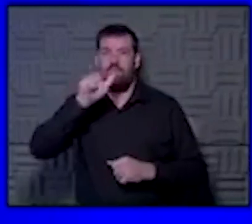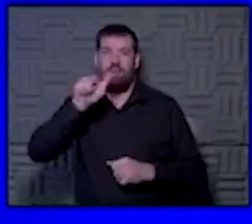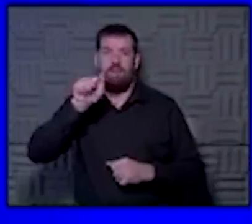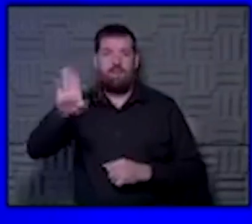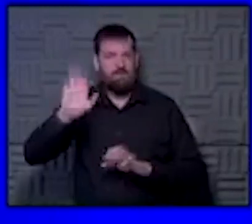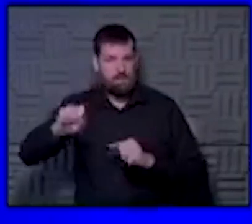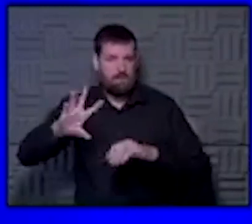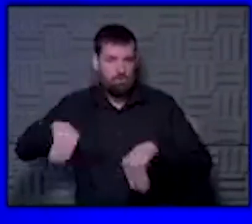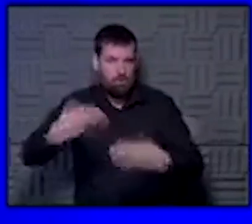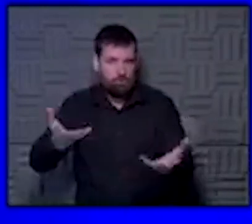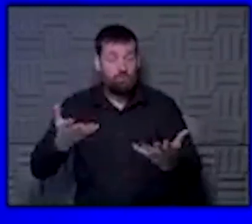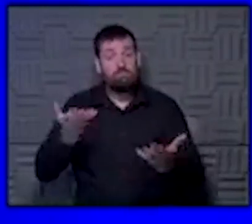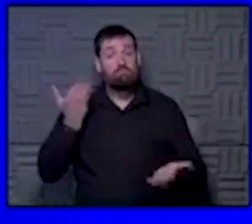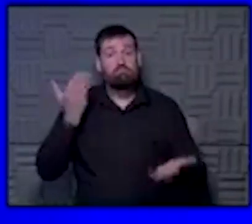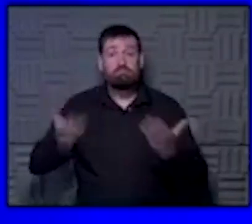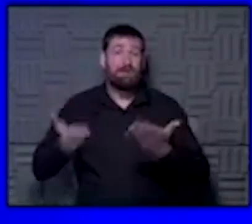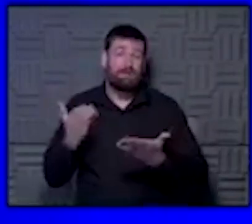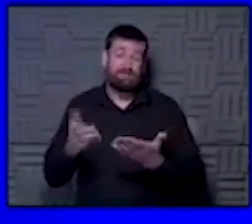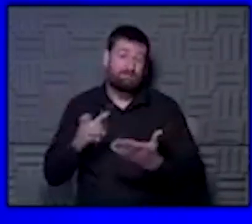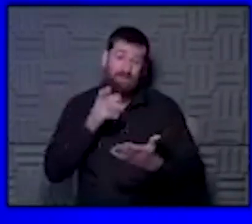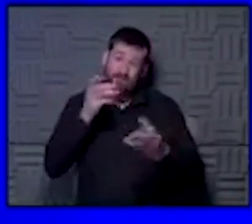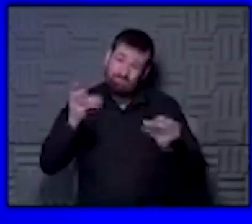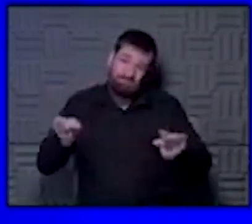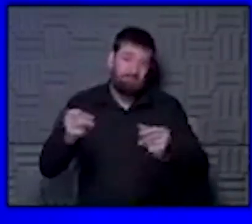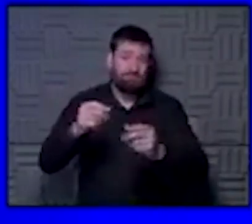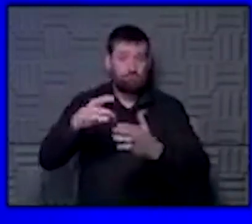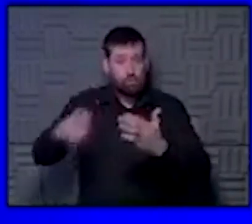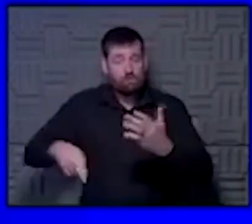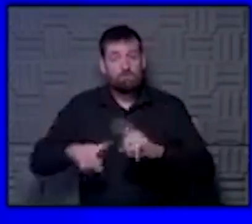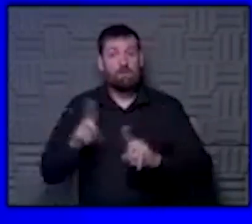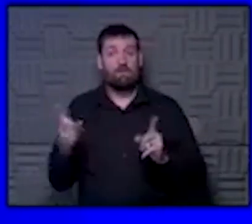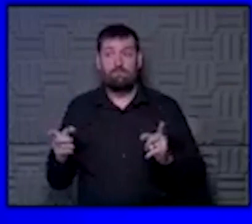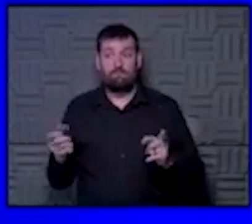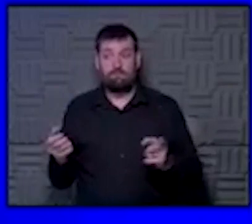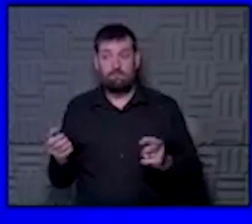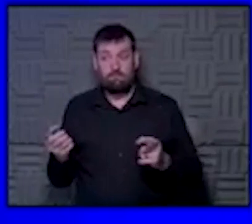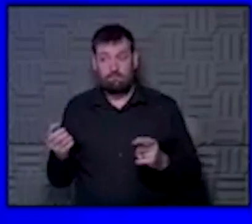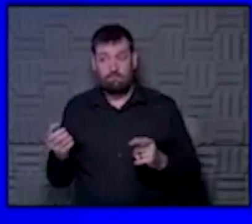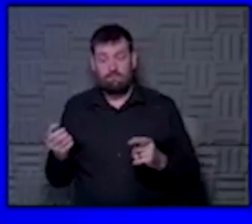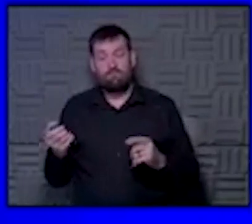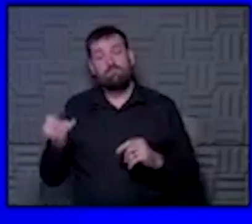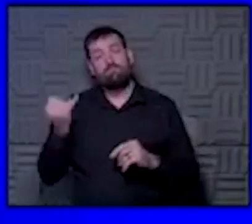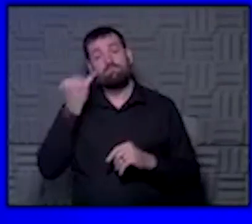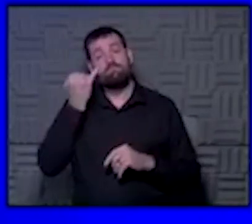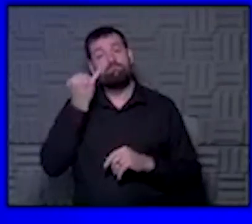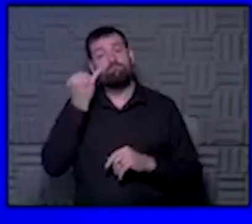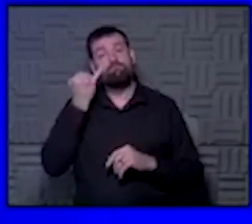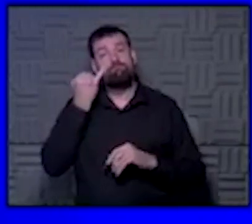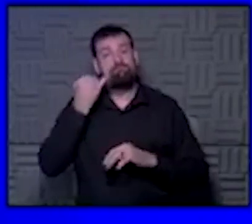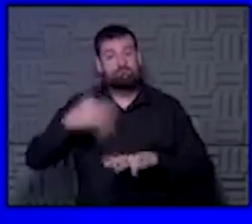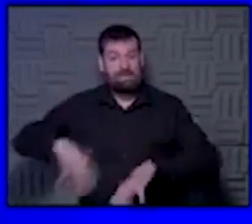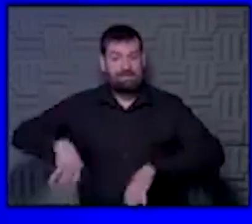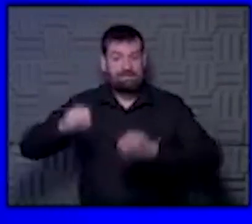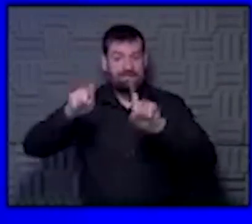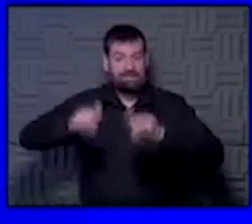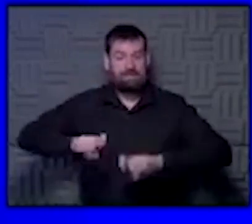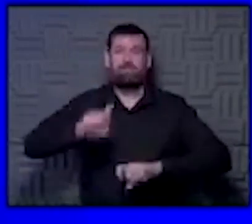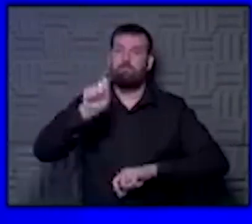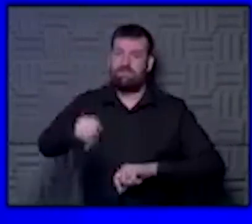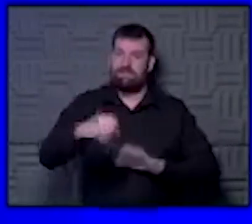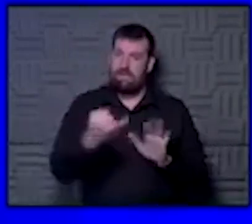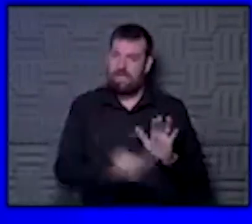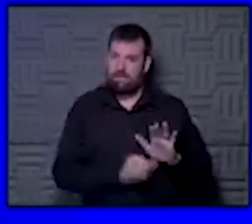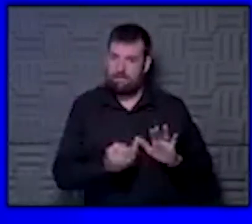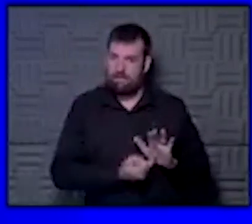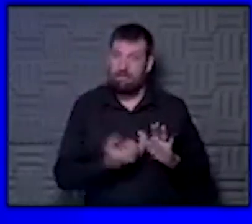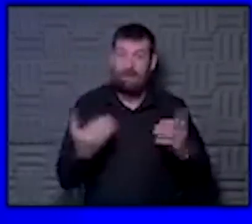that. You may not get the results right when you need it, but if you don't get the results, if you're taking a test, you need to be isolating at home if you